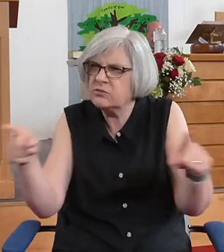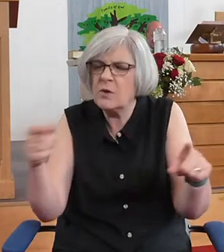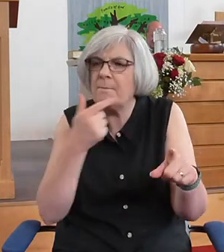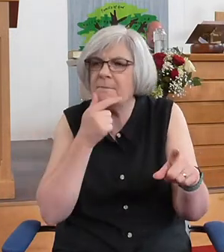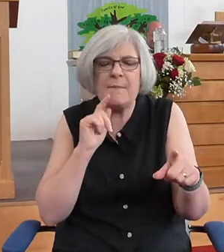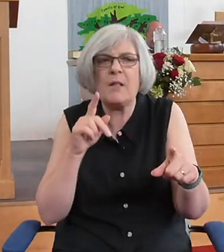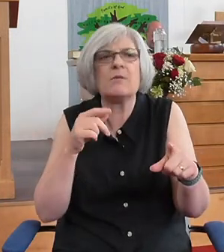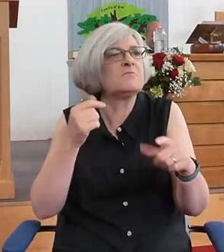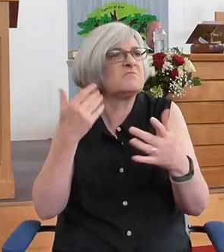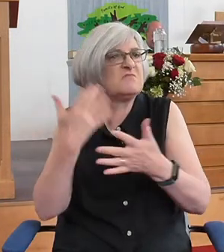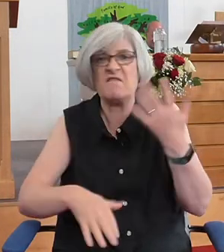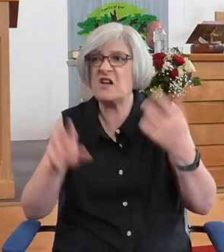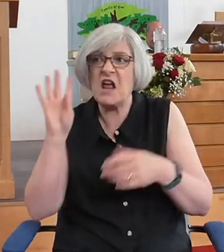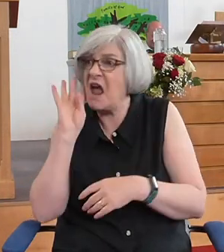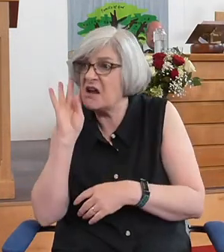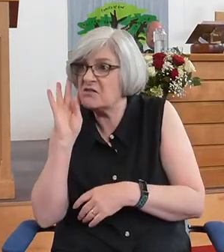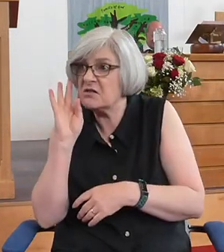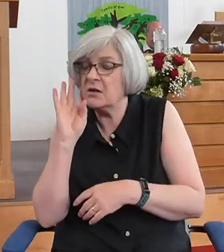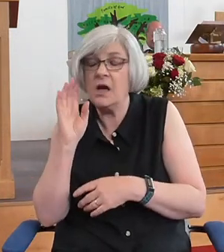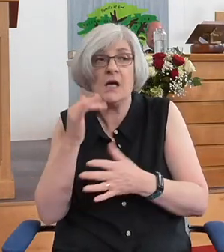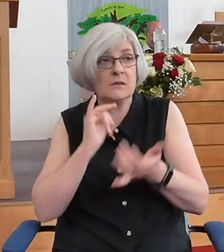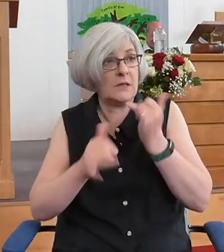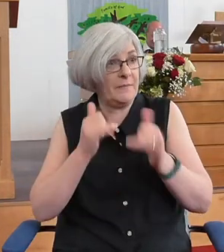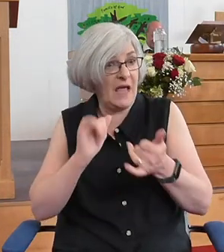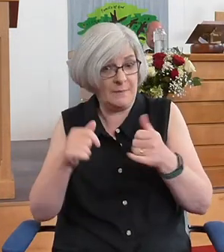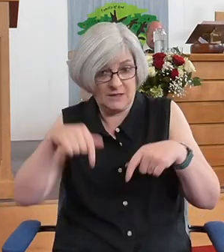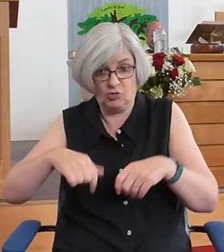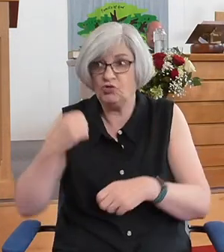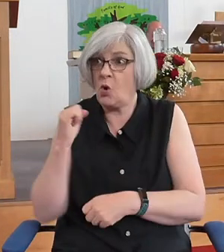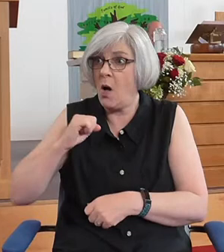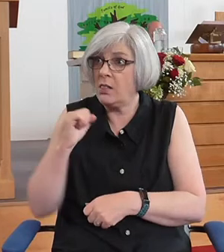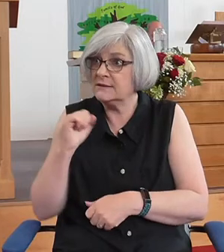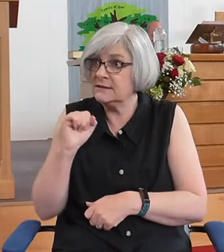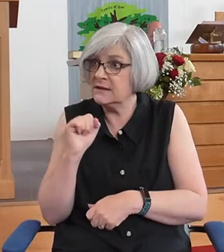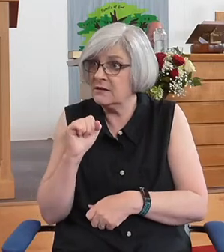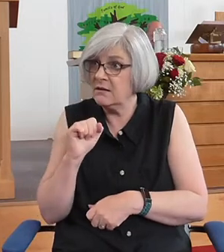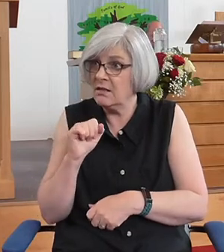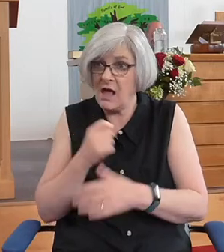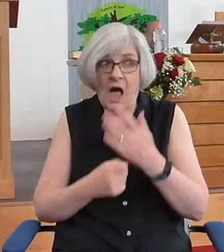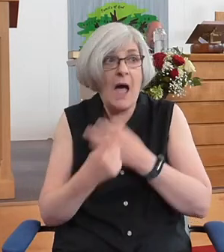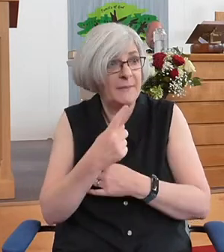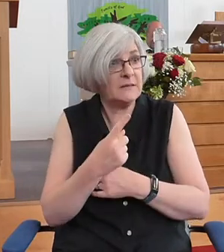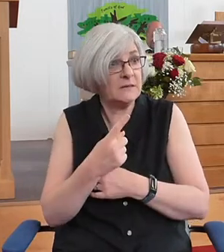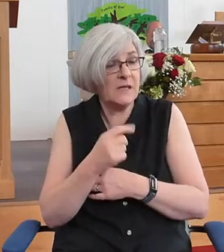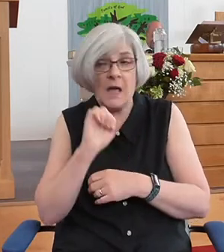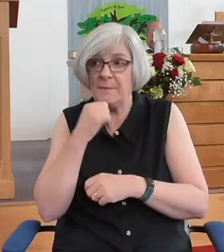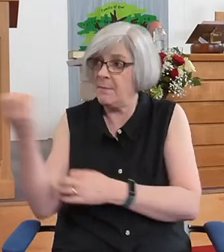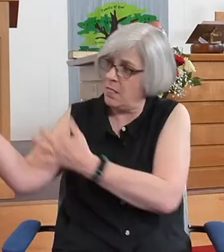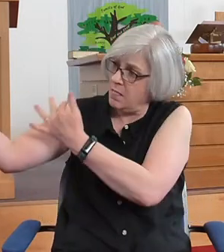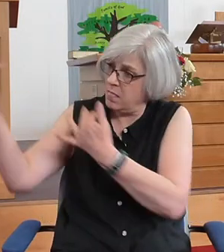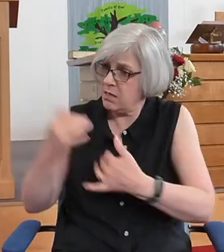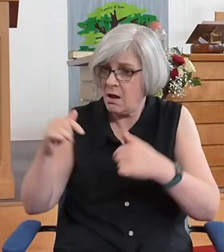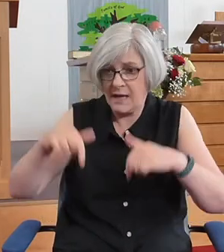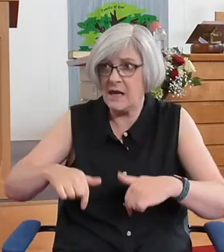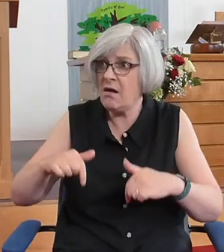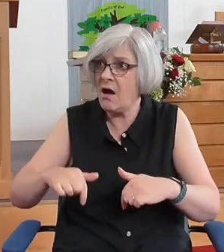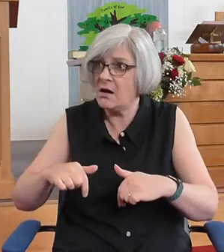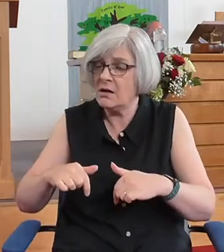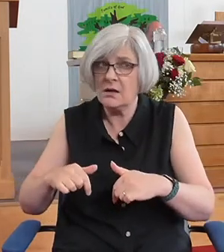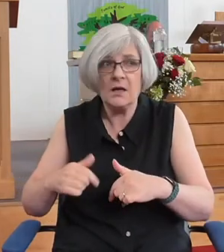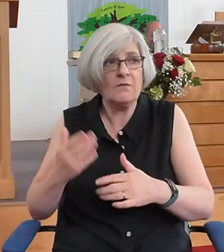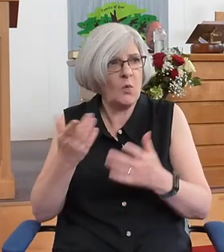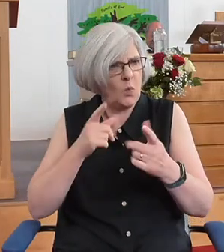now the role for people in Scotland. People are now coming here to spread your word from countries where we once sent